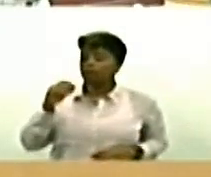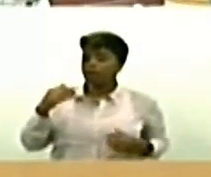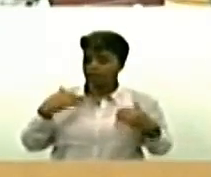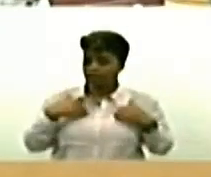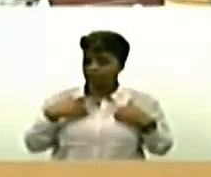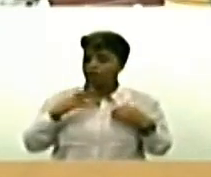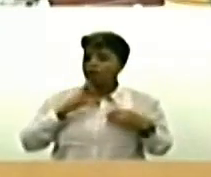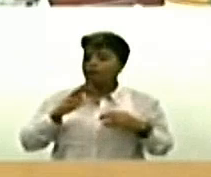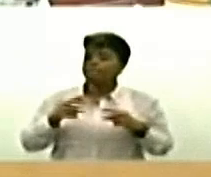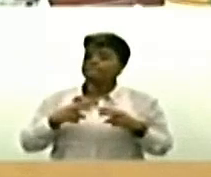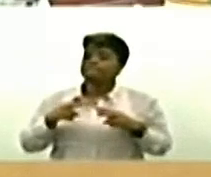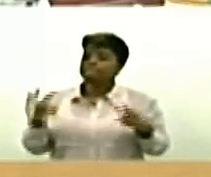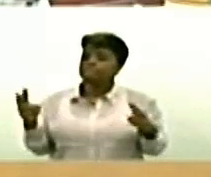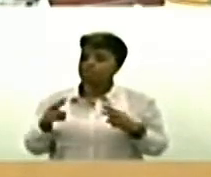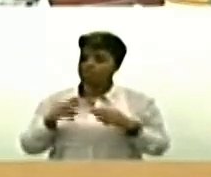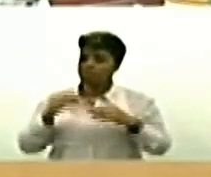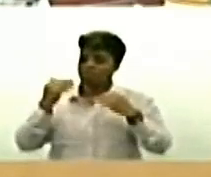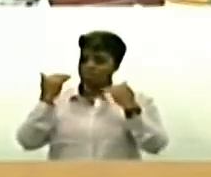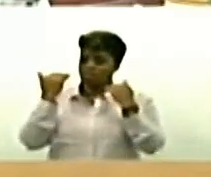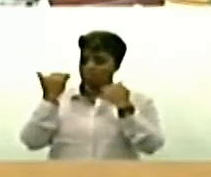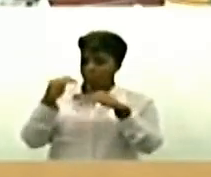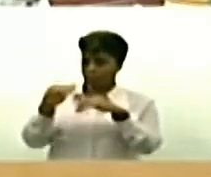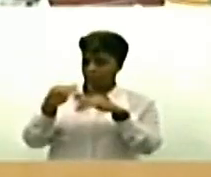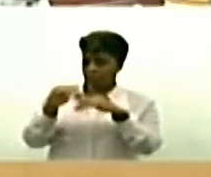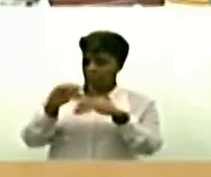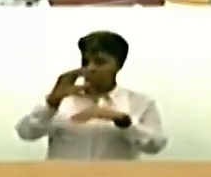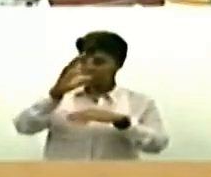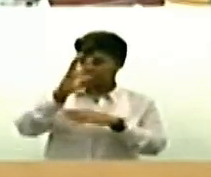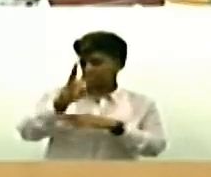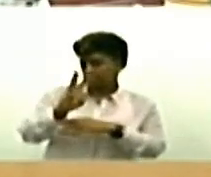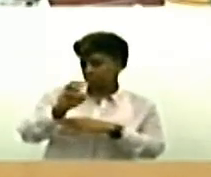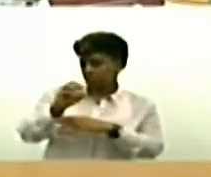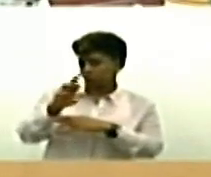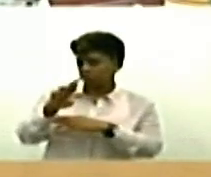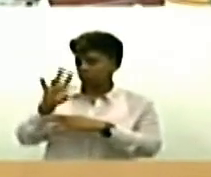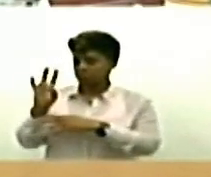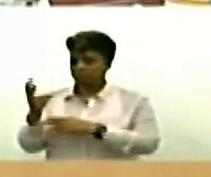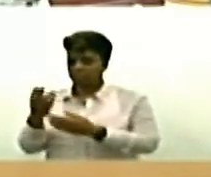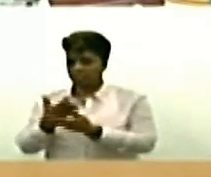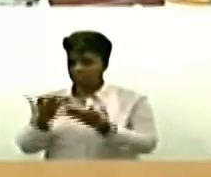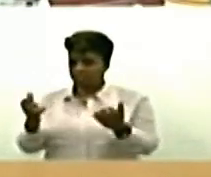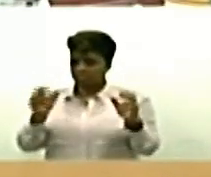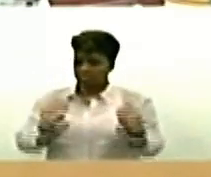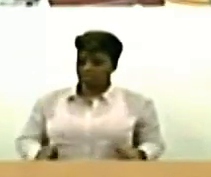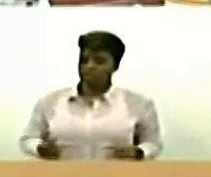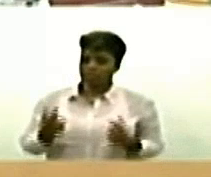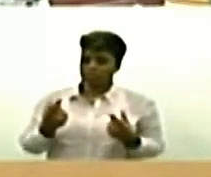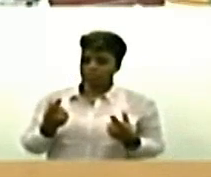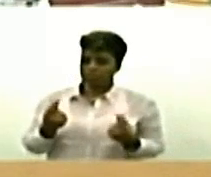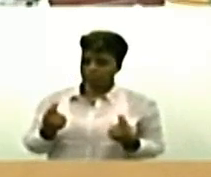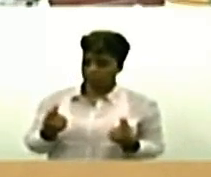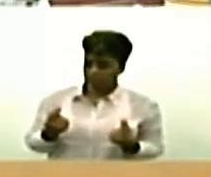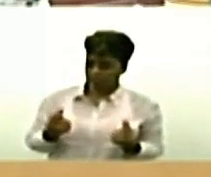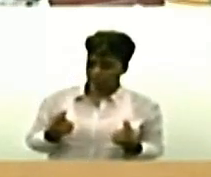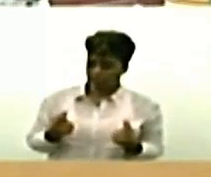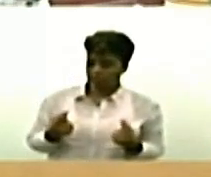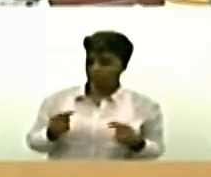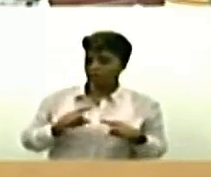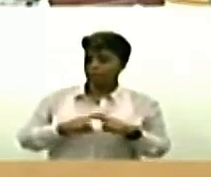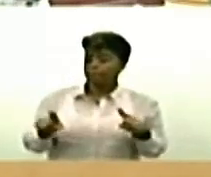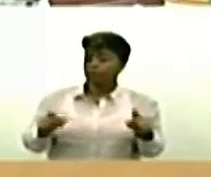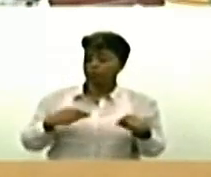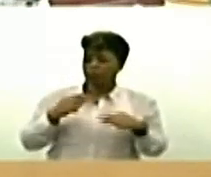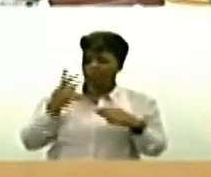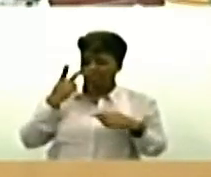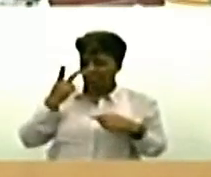are very limited. There are about 6 or 7 things that they could do that a police officer can do. But when you look at the wide